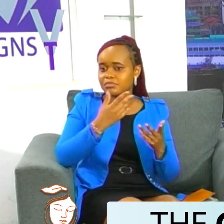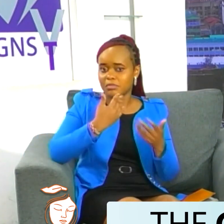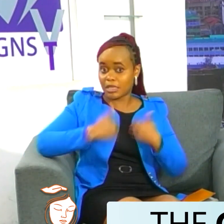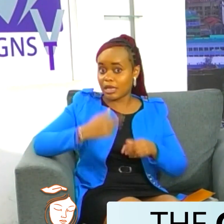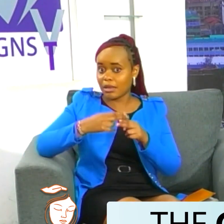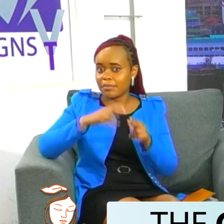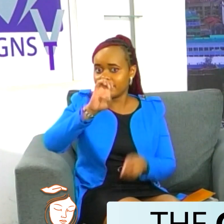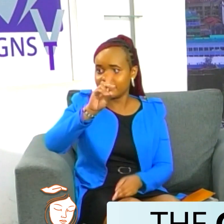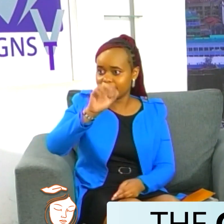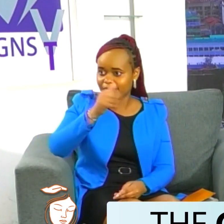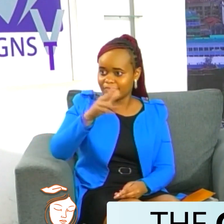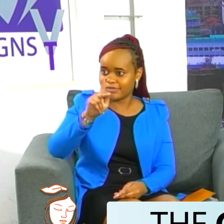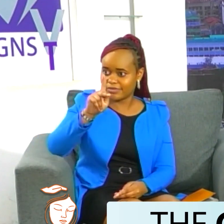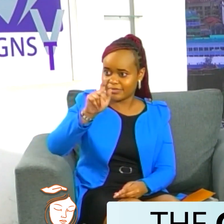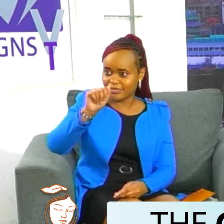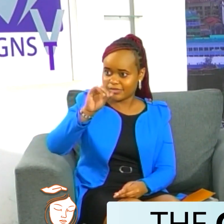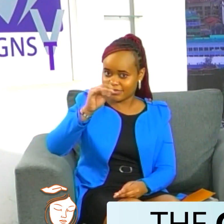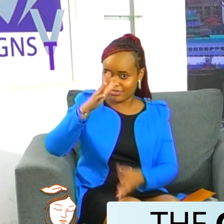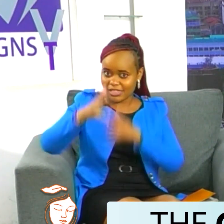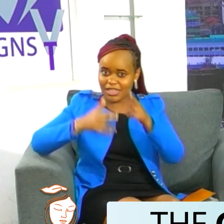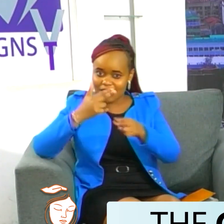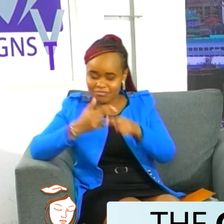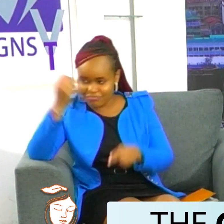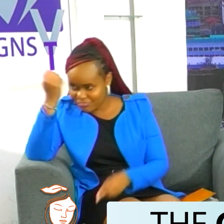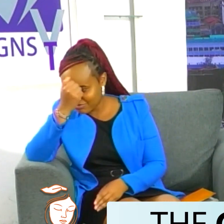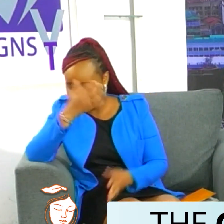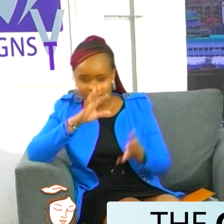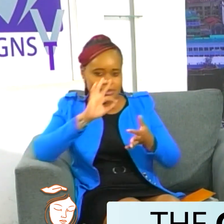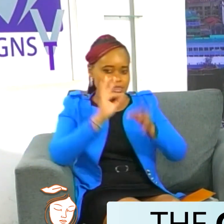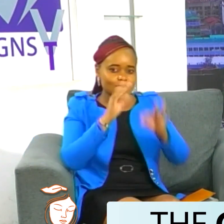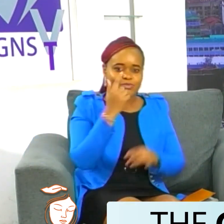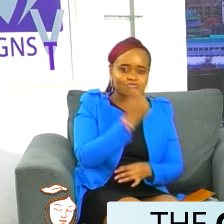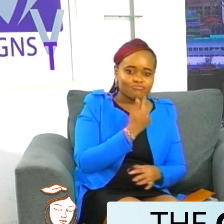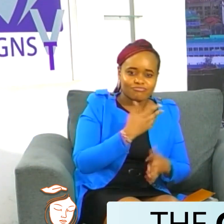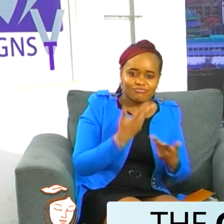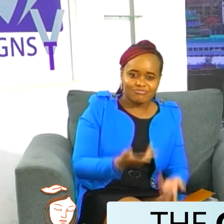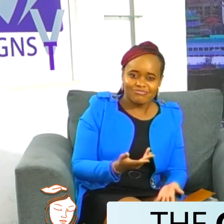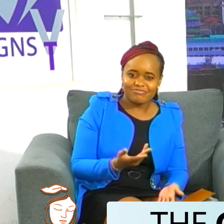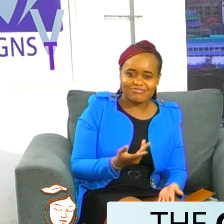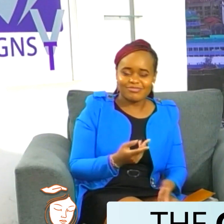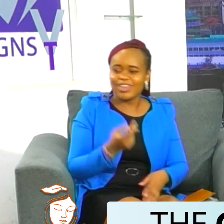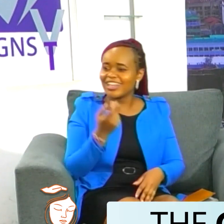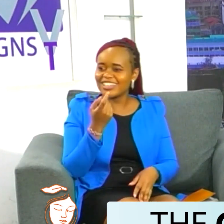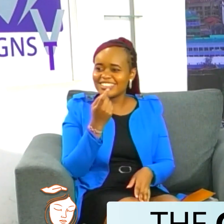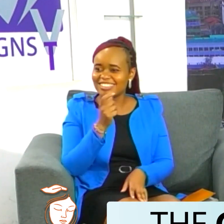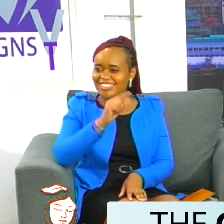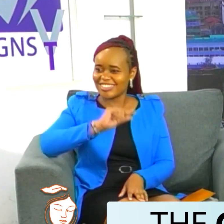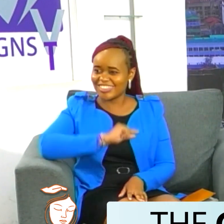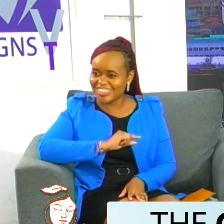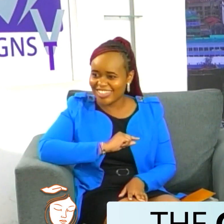Glamour Show. You are with me, your host, Edna Kaindi, and that is my sign name. I had two